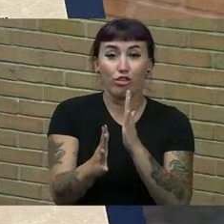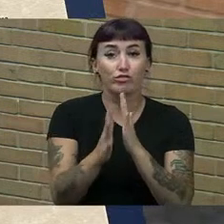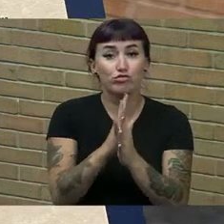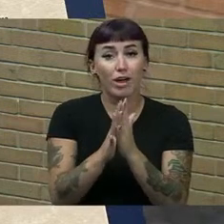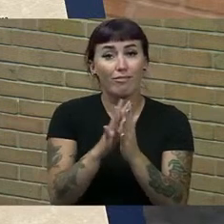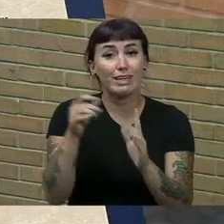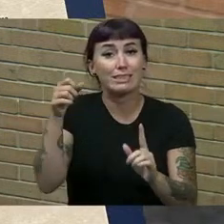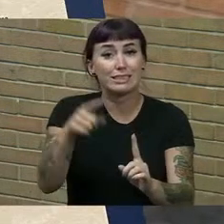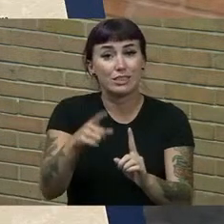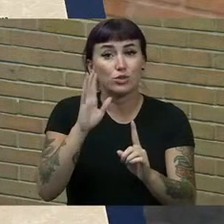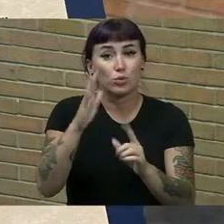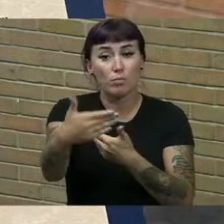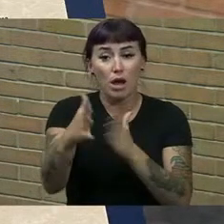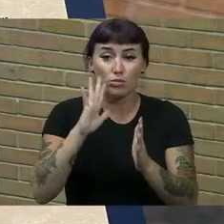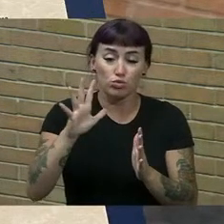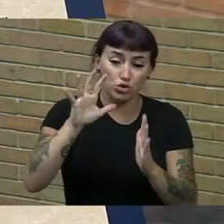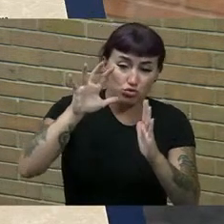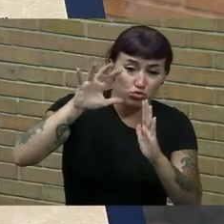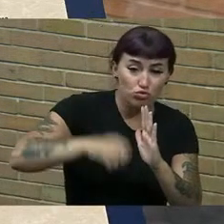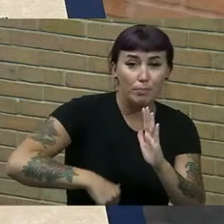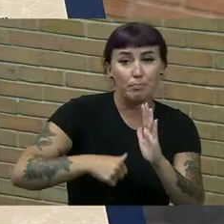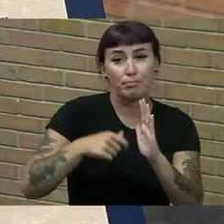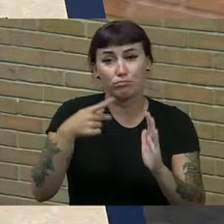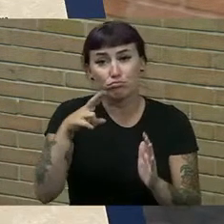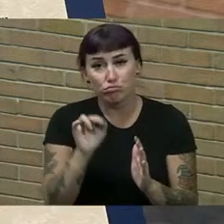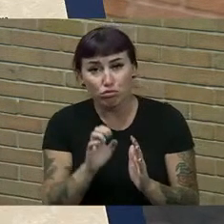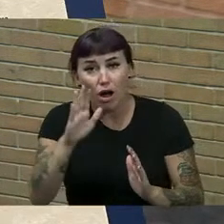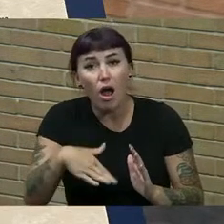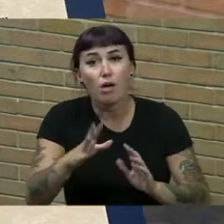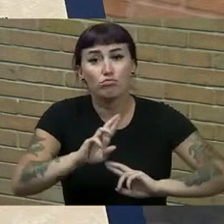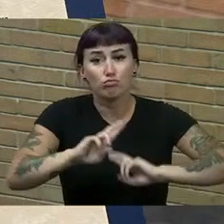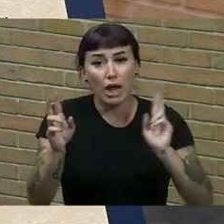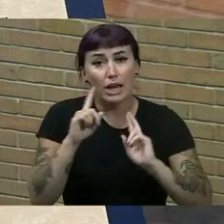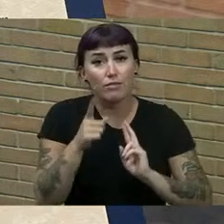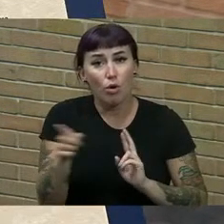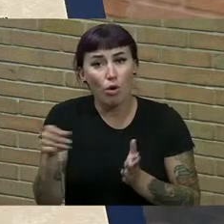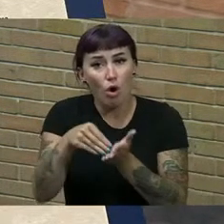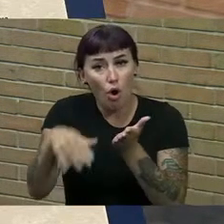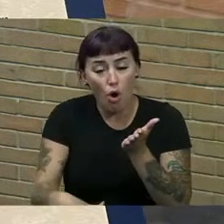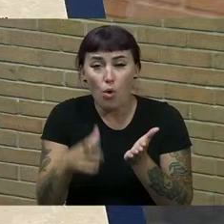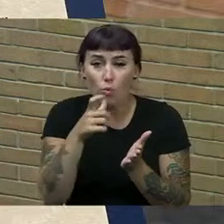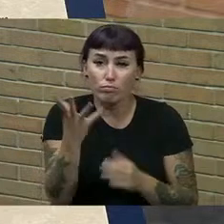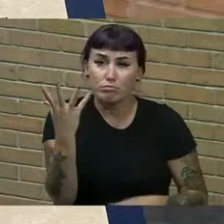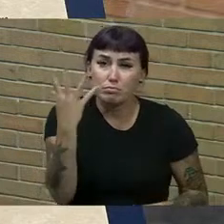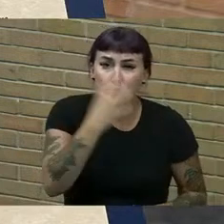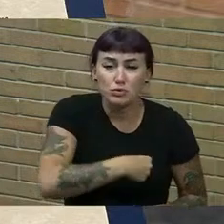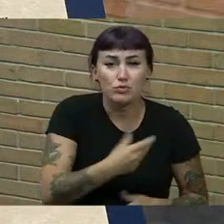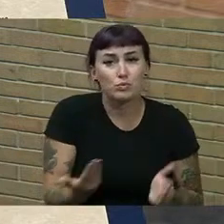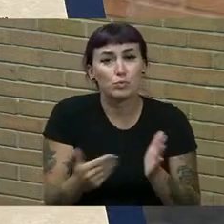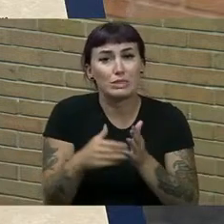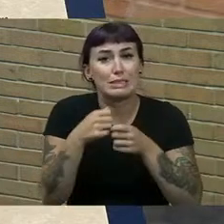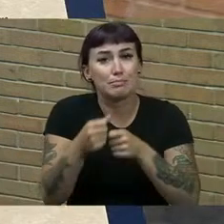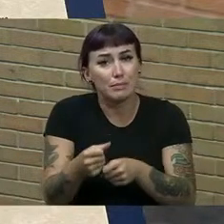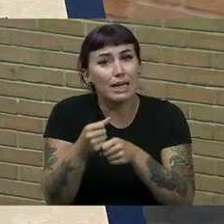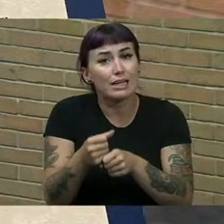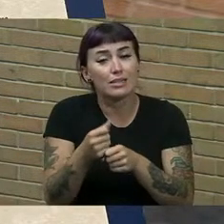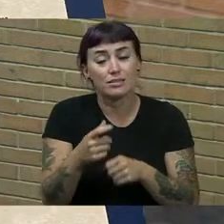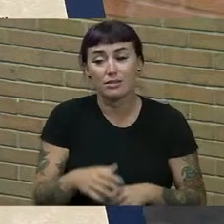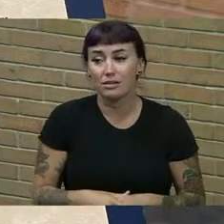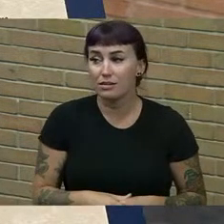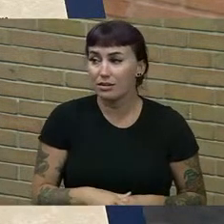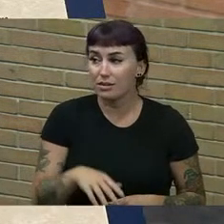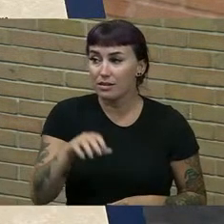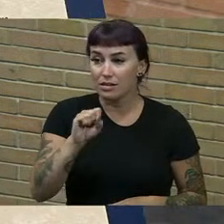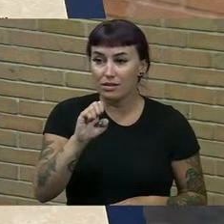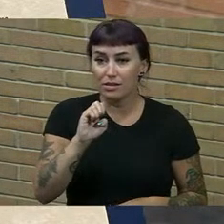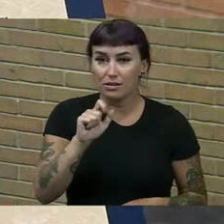signal boxes were stripped and primed, ready for the student artists who beautifully recreated Selena